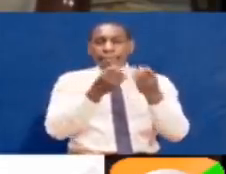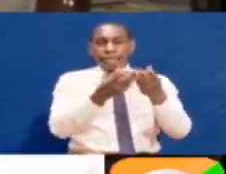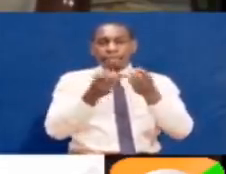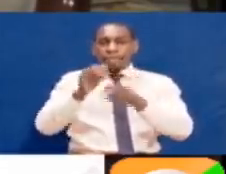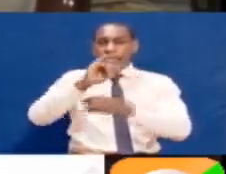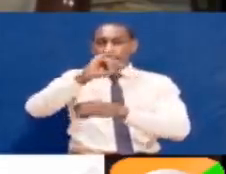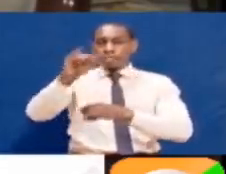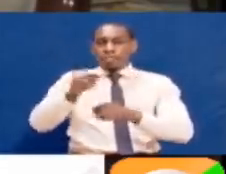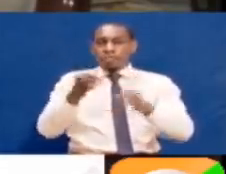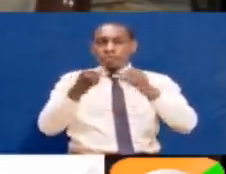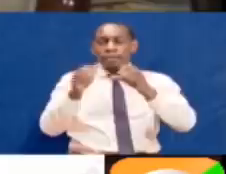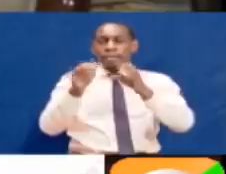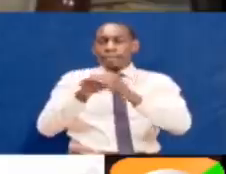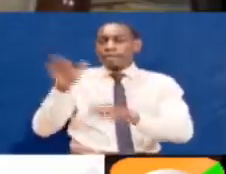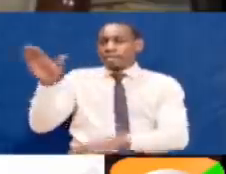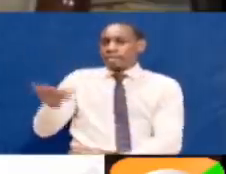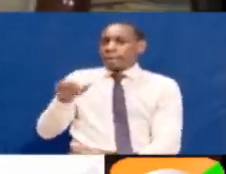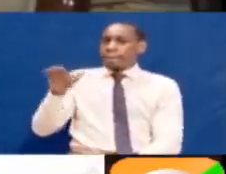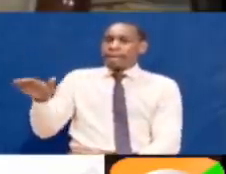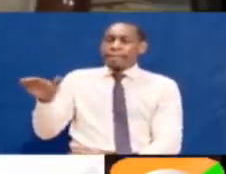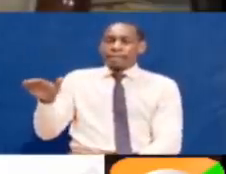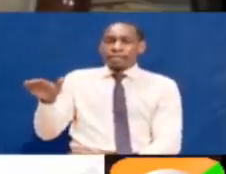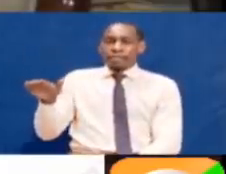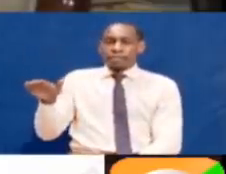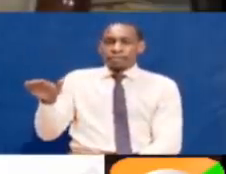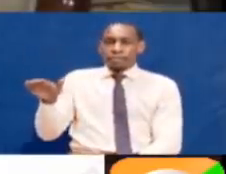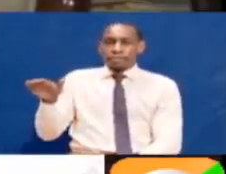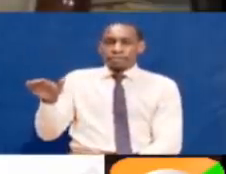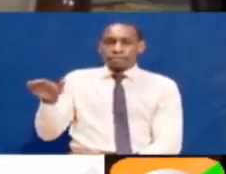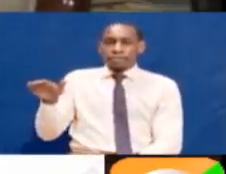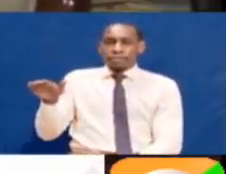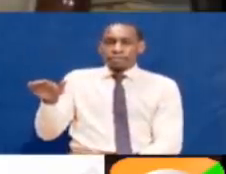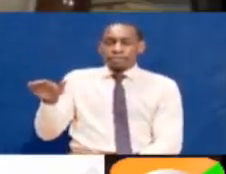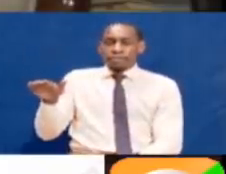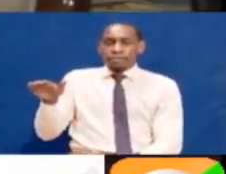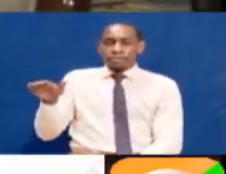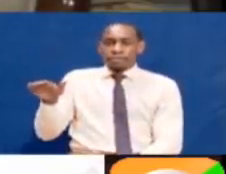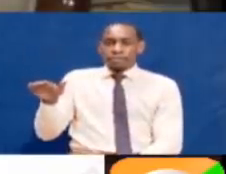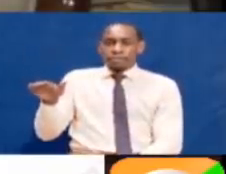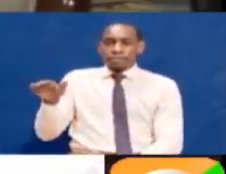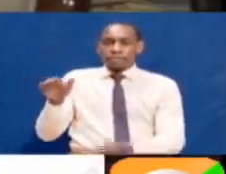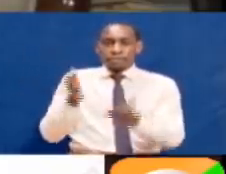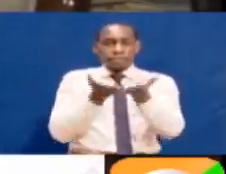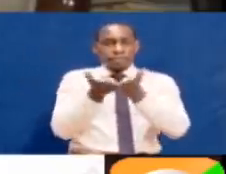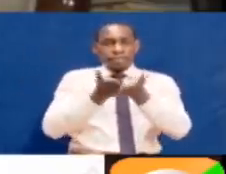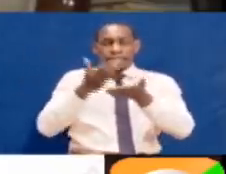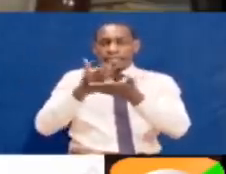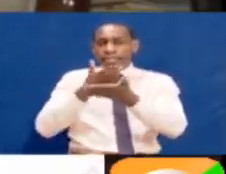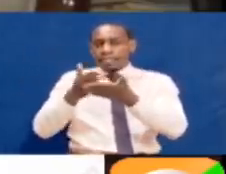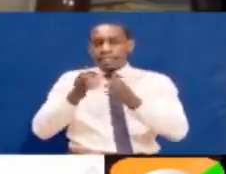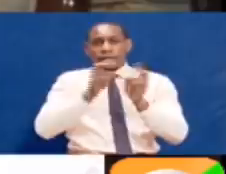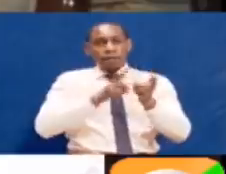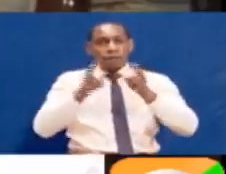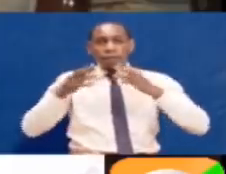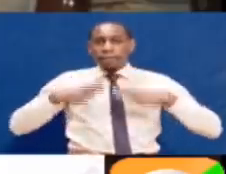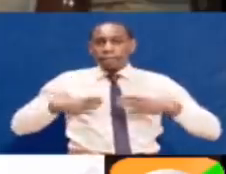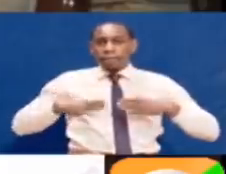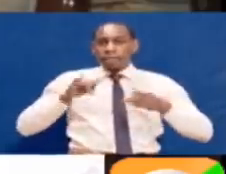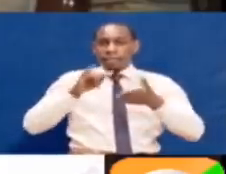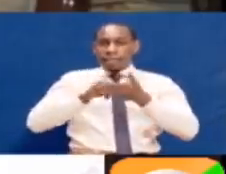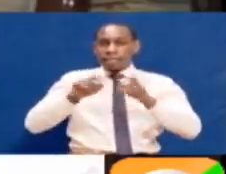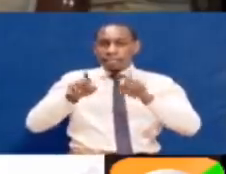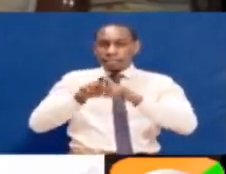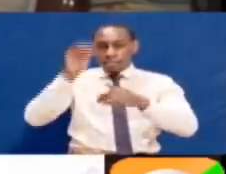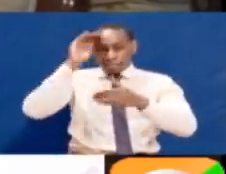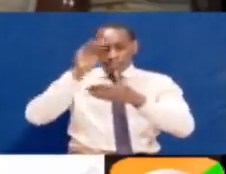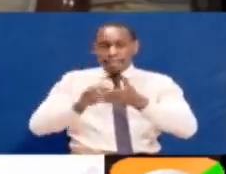many Jubilee members, members of parliament, people in the business sector, okay, ordinary citizens, who still